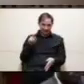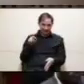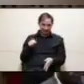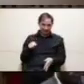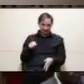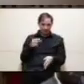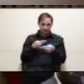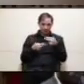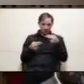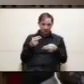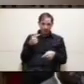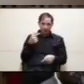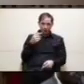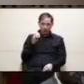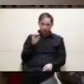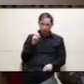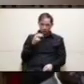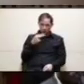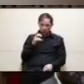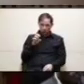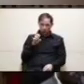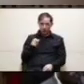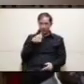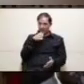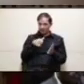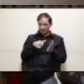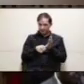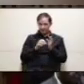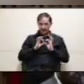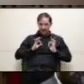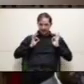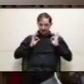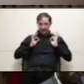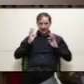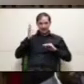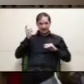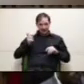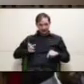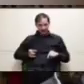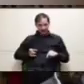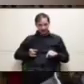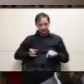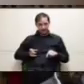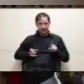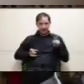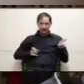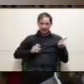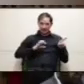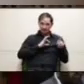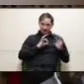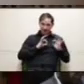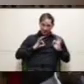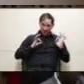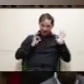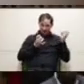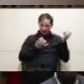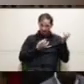Honorable Khosho, wrote a letter to the mayor and the speaker, to the mayor, informing them about